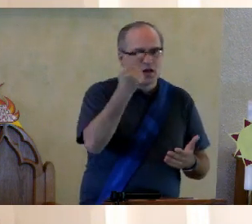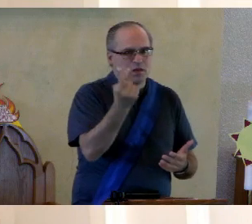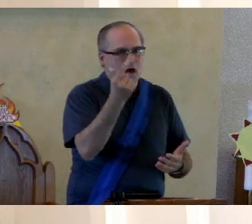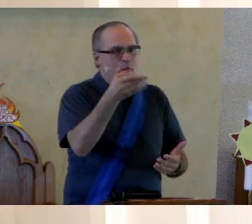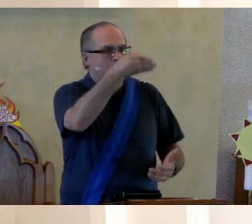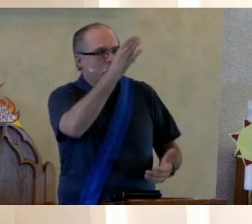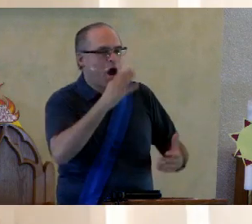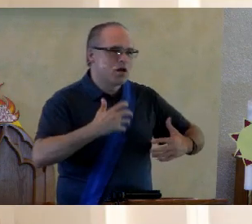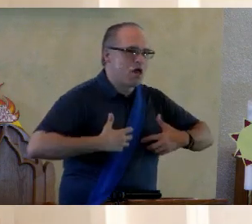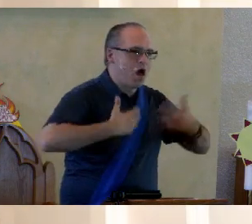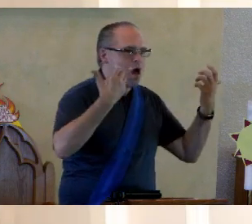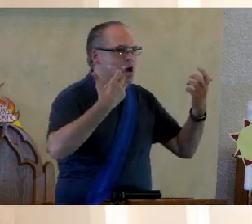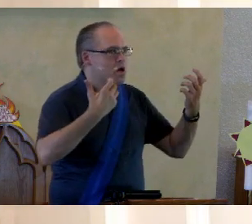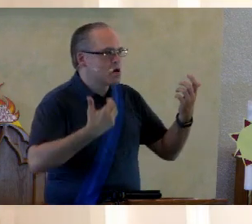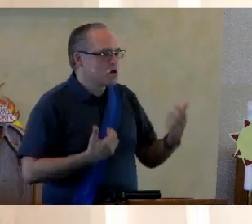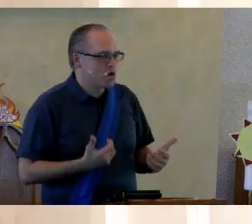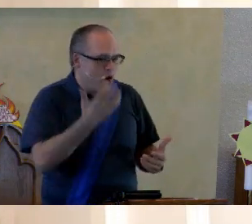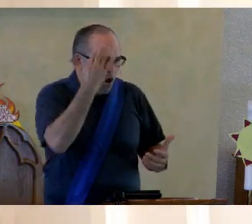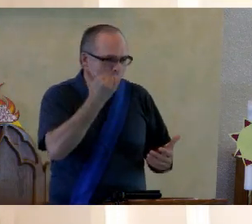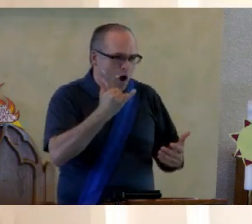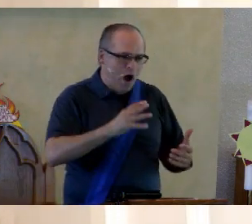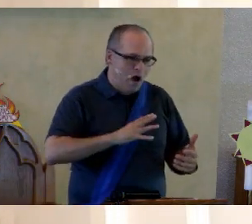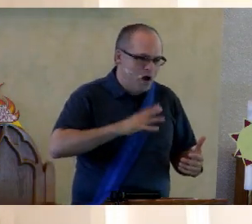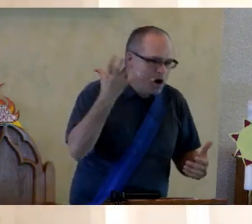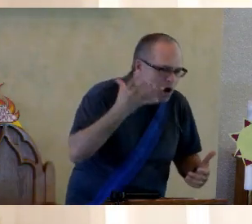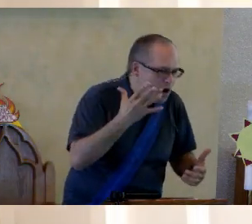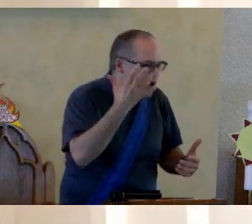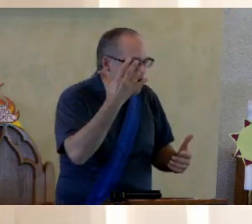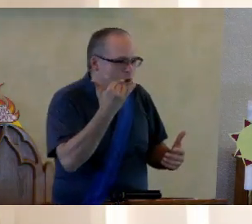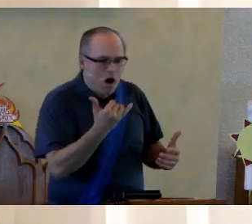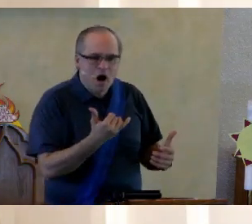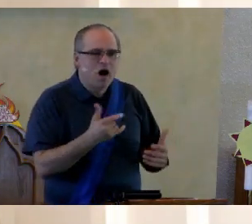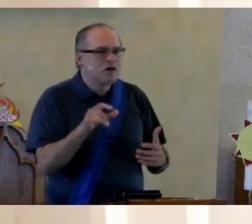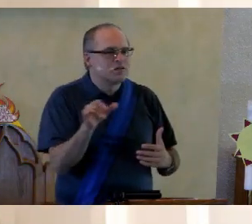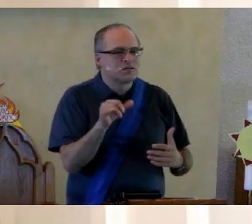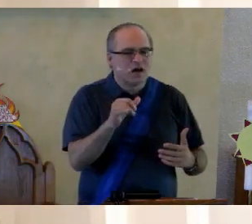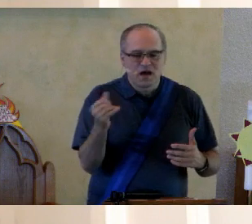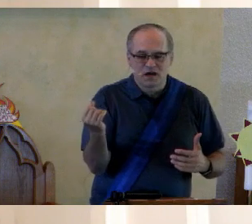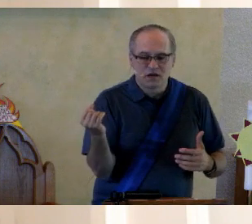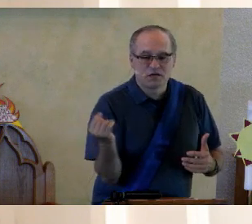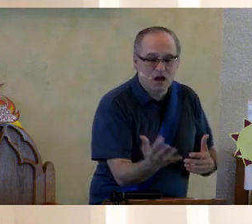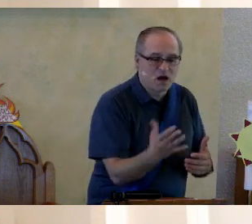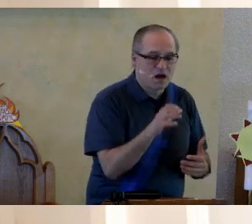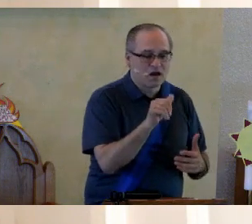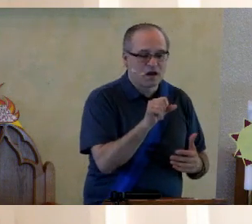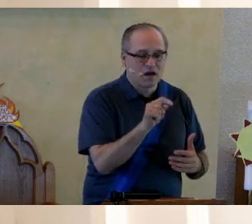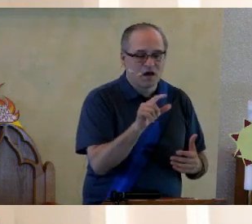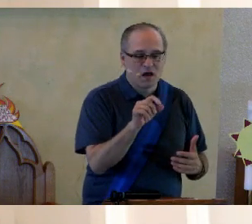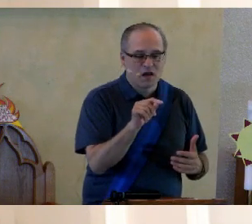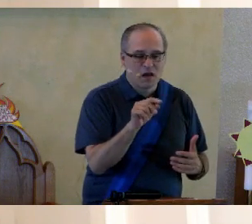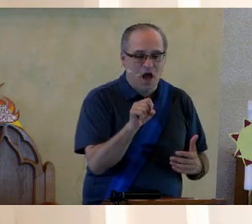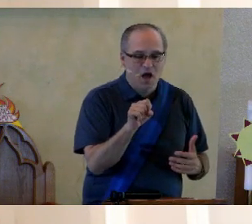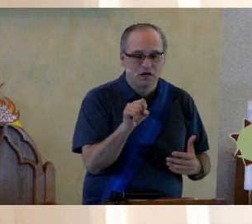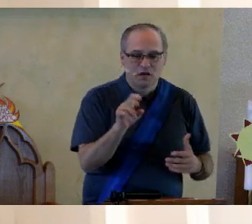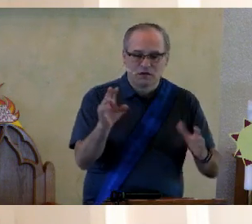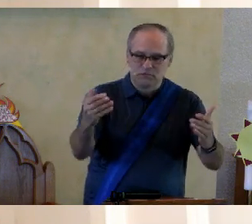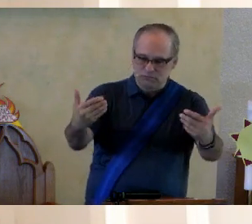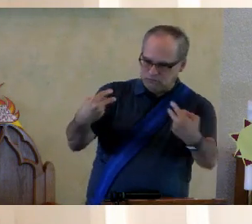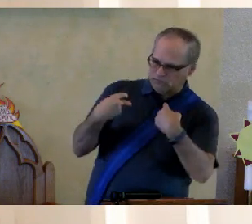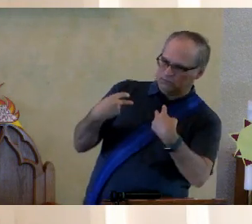the source of God's displeasure, the sailors cast lots, which is similar to throwing the dice. When the lot fell on Jonah,